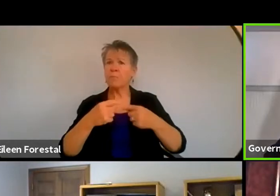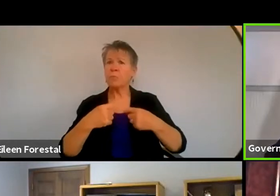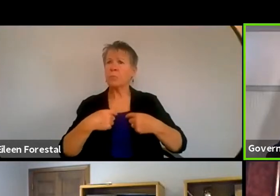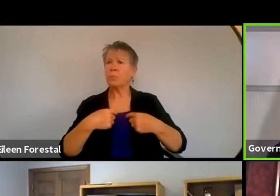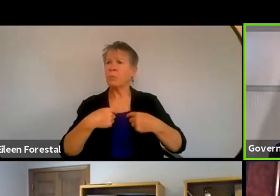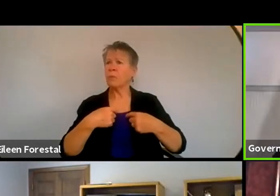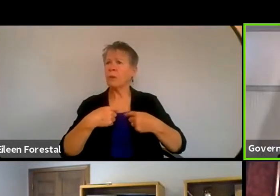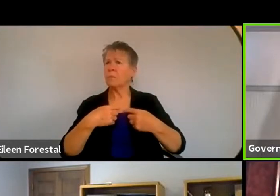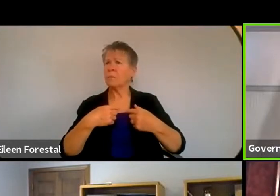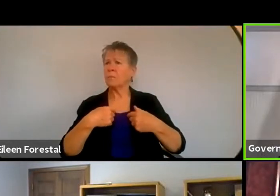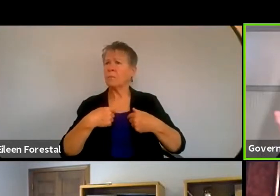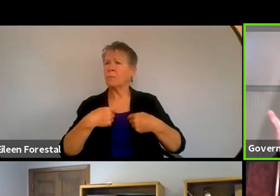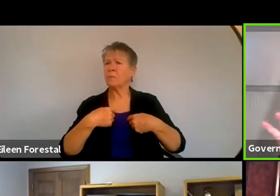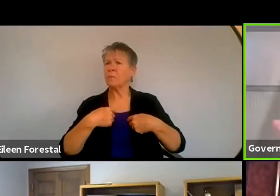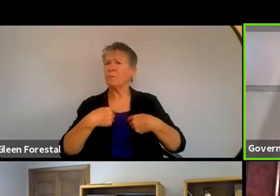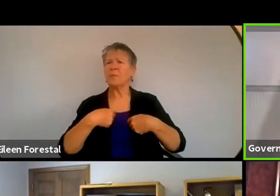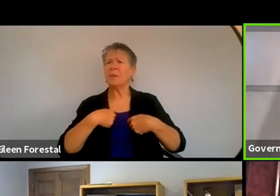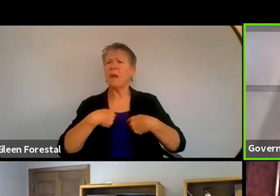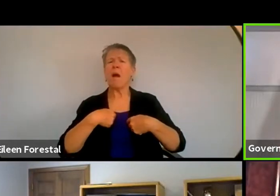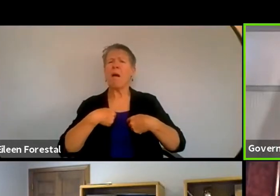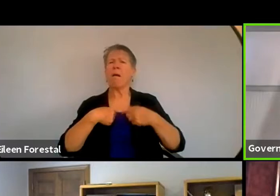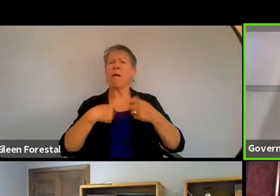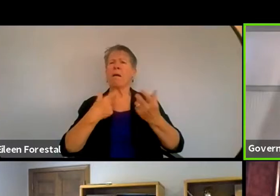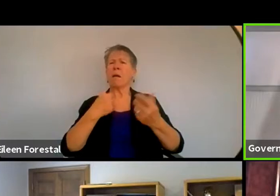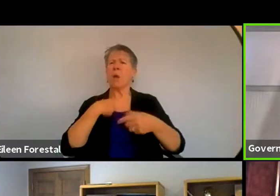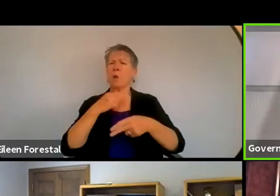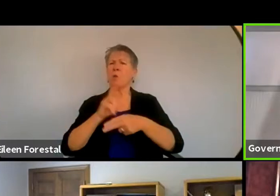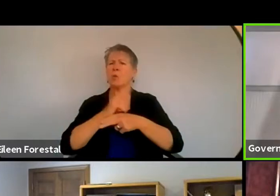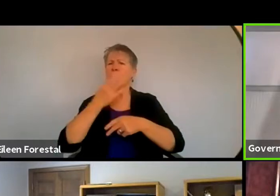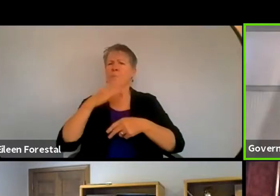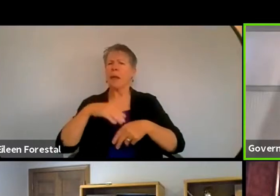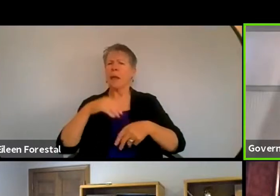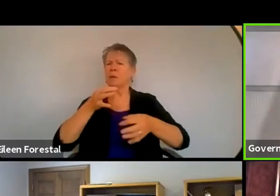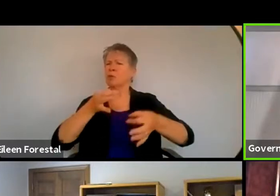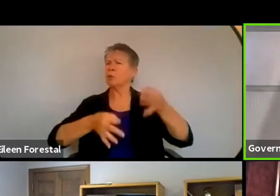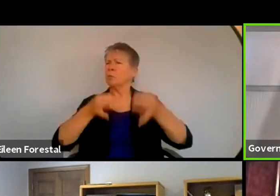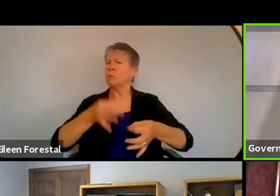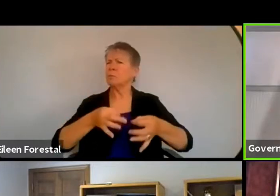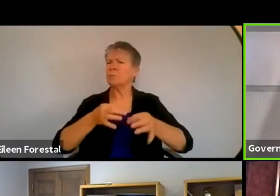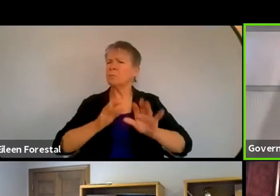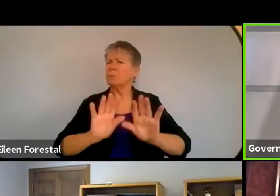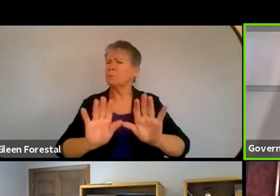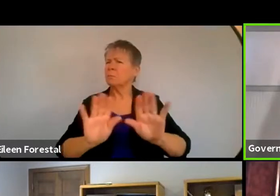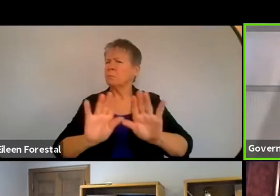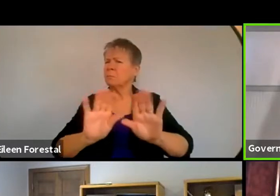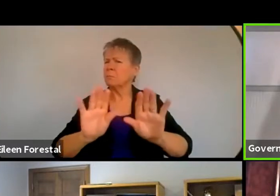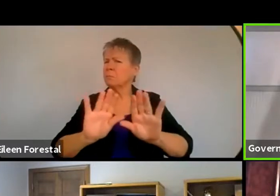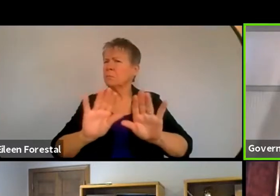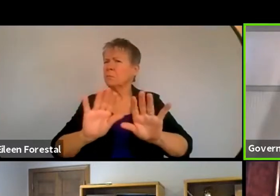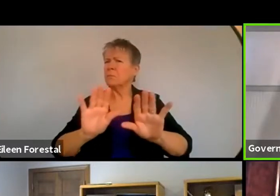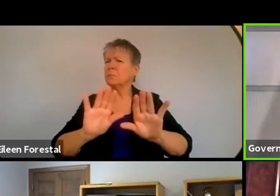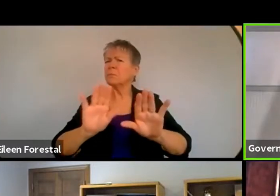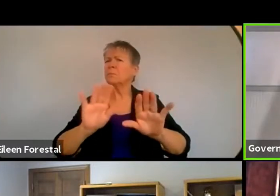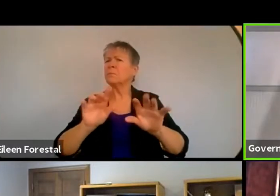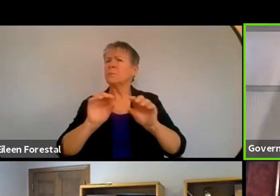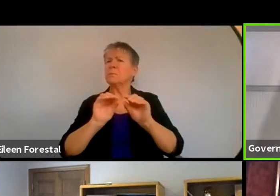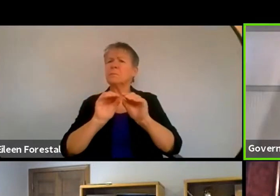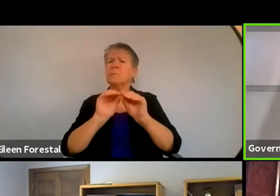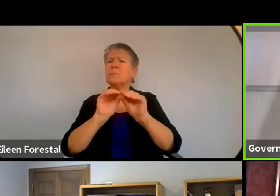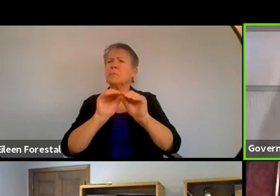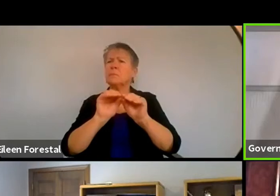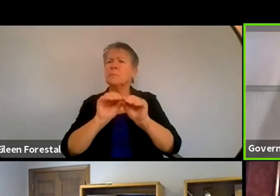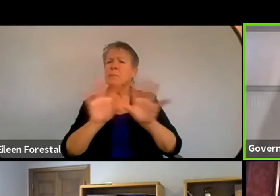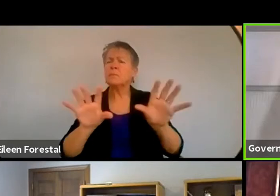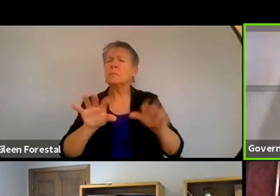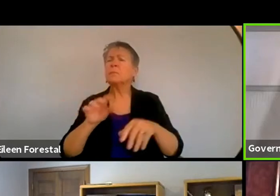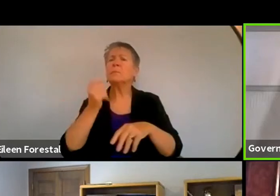questions. Let me be crystal clear on this. If you have had a close contact that's determined either through